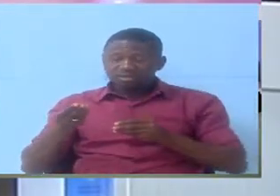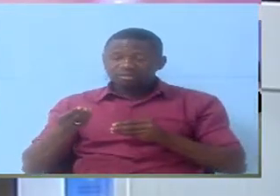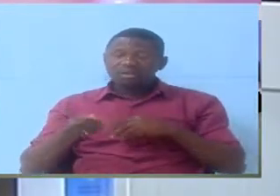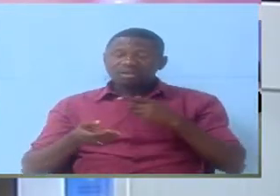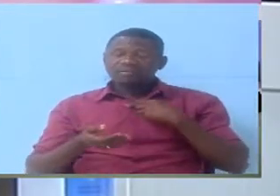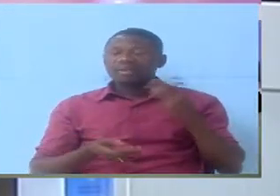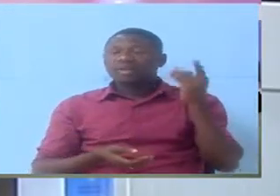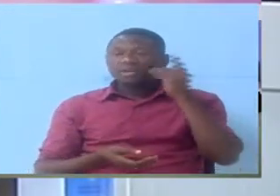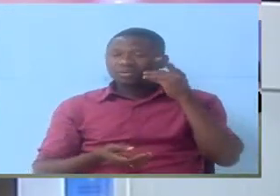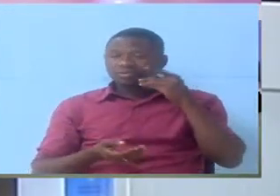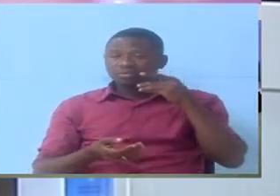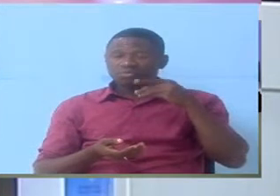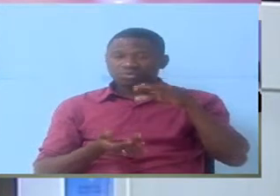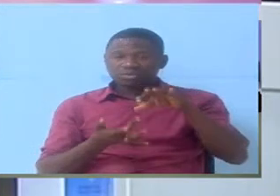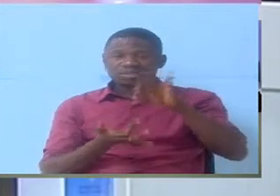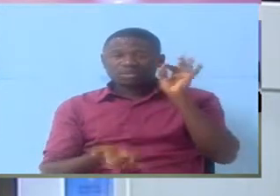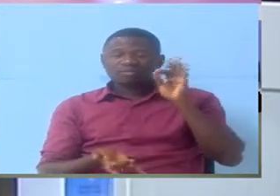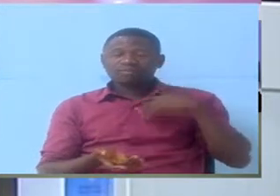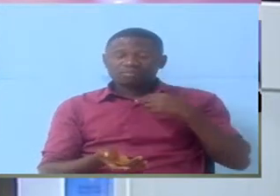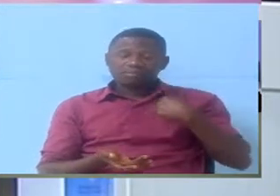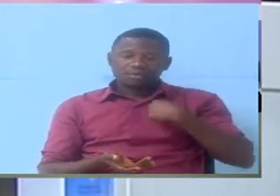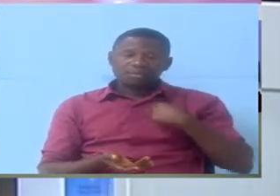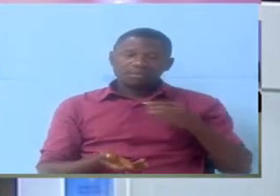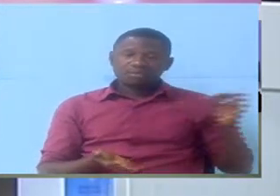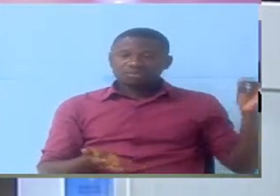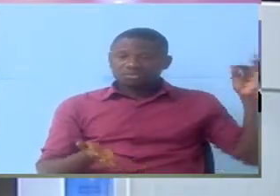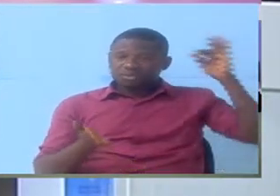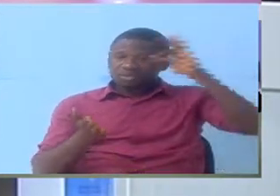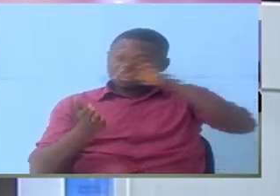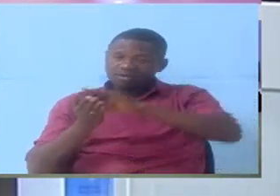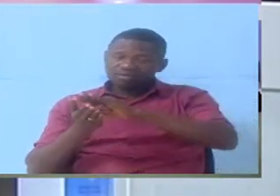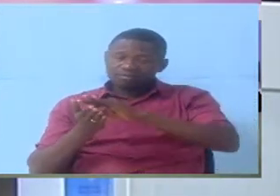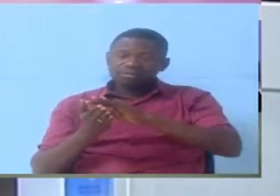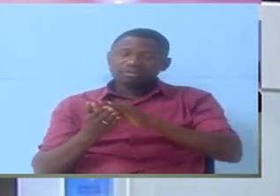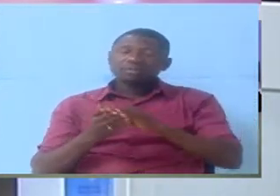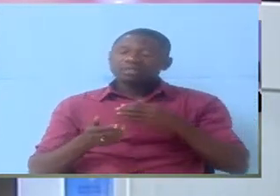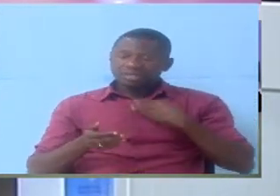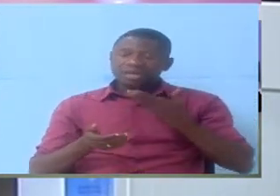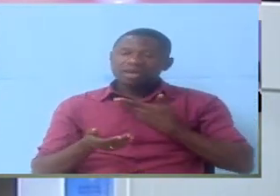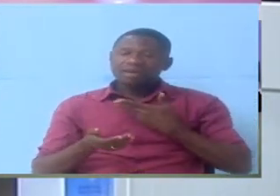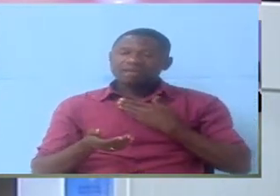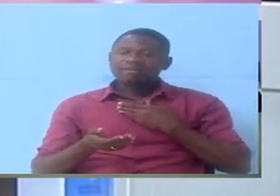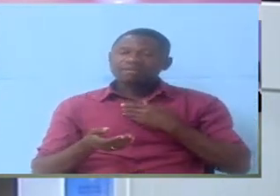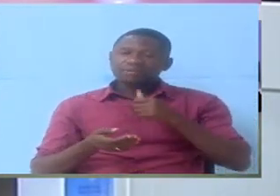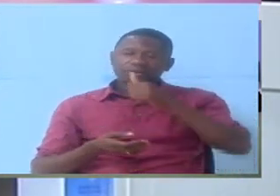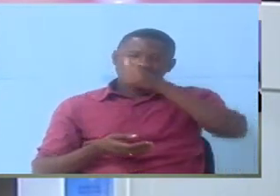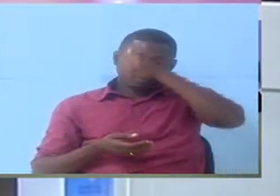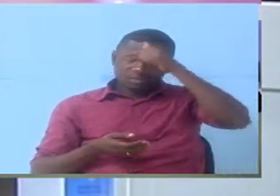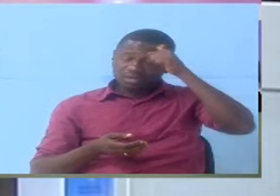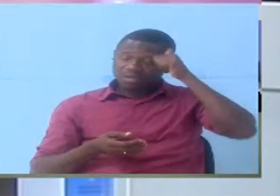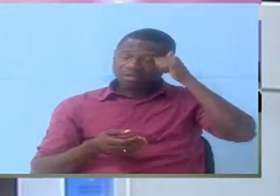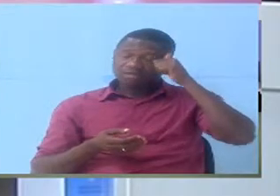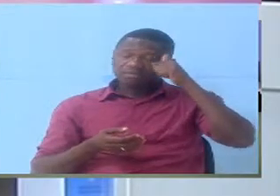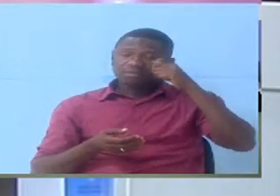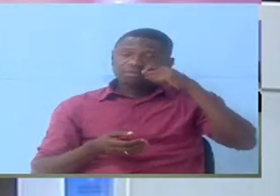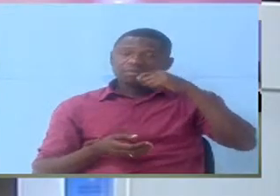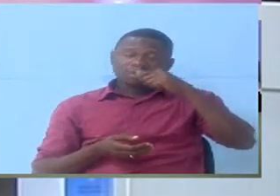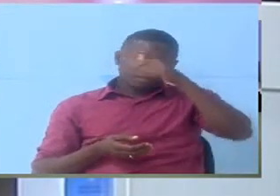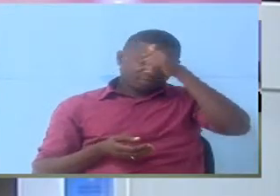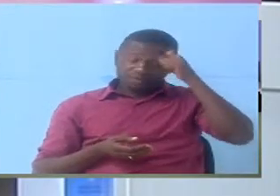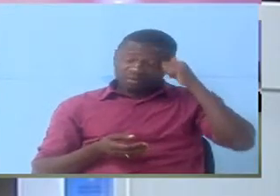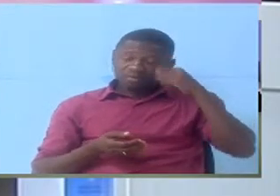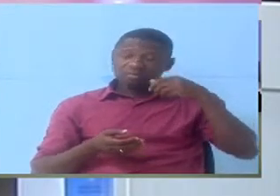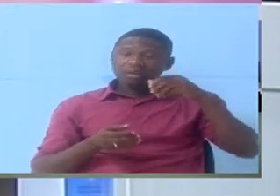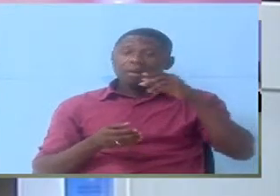for me to travel. Ye lungo din na nyanta tamala lumeng. So I had a service passport as a senior officer. And wotumo passport o membembulu komu nyato